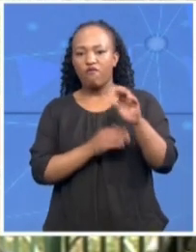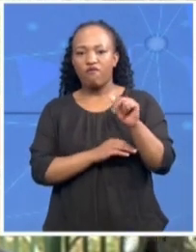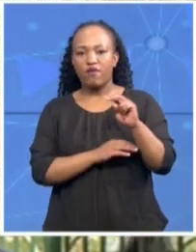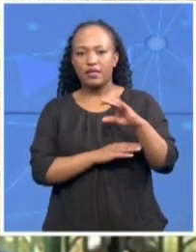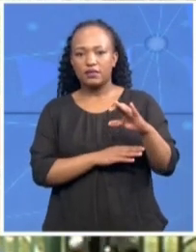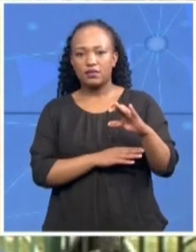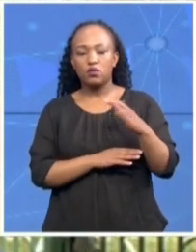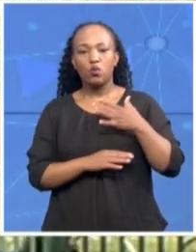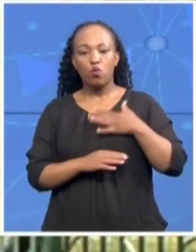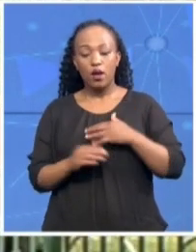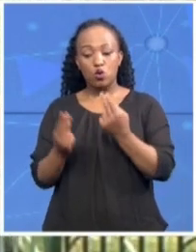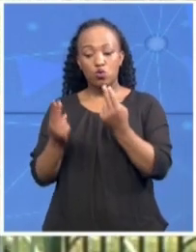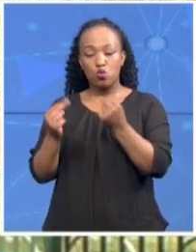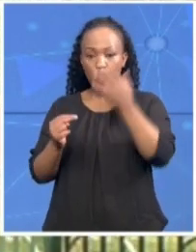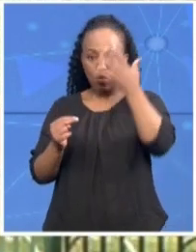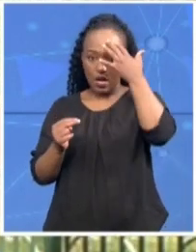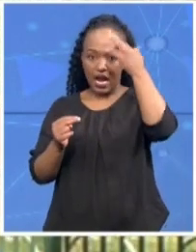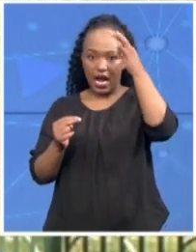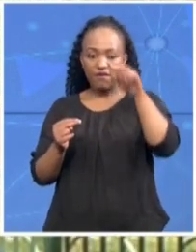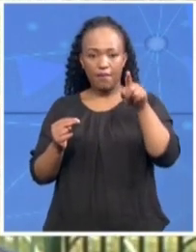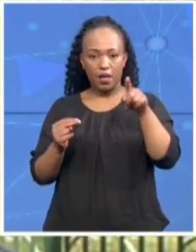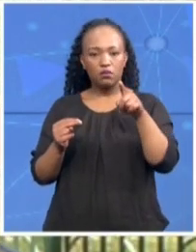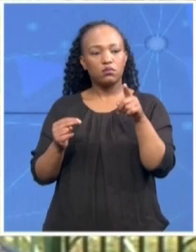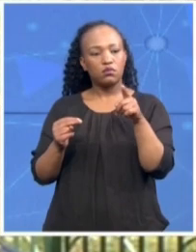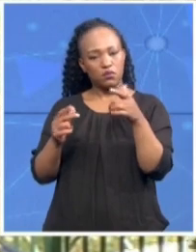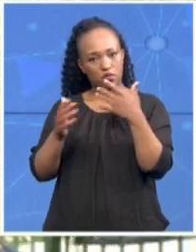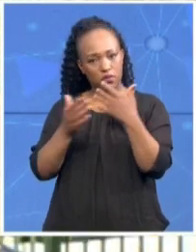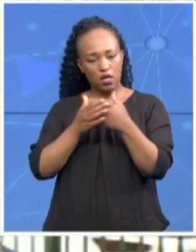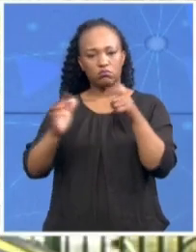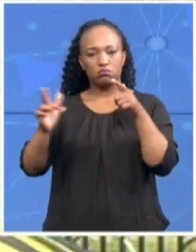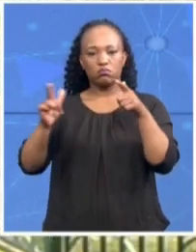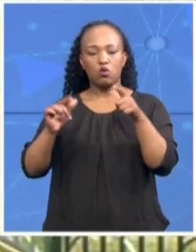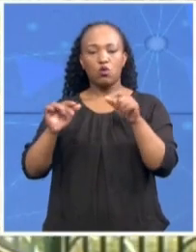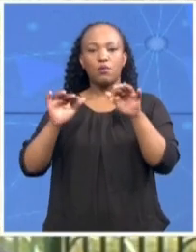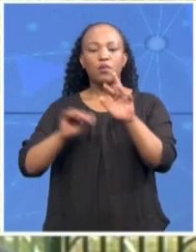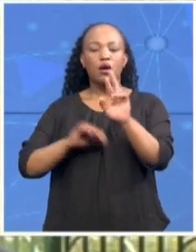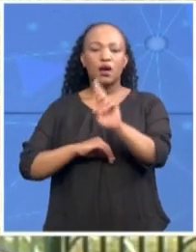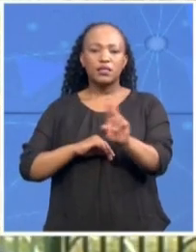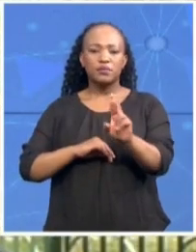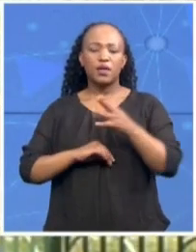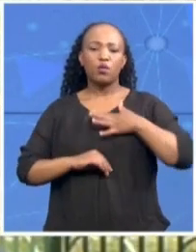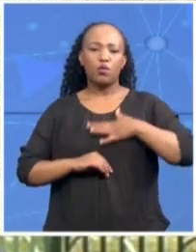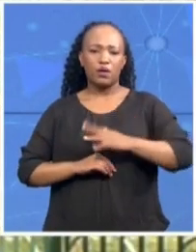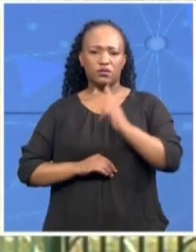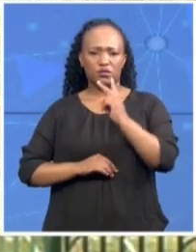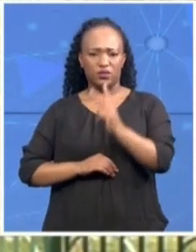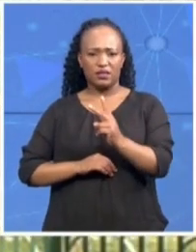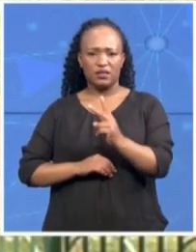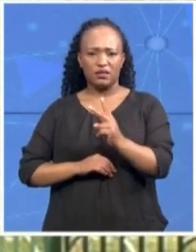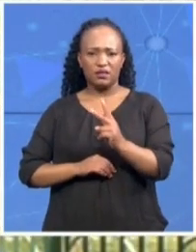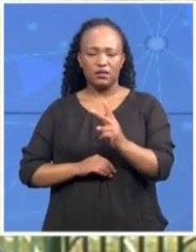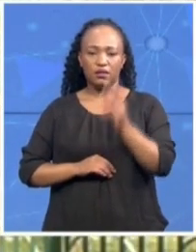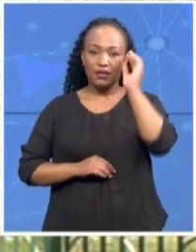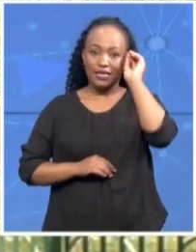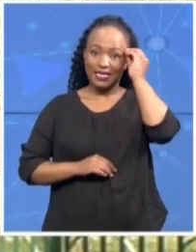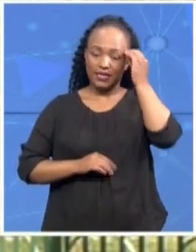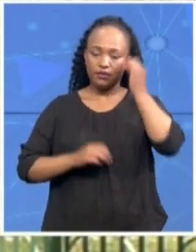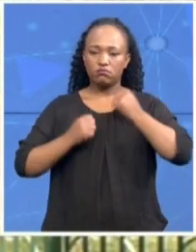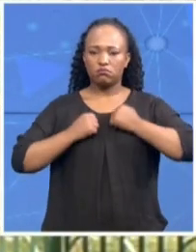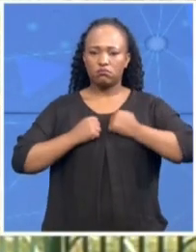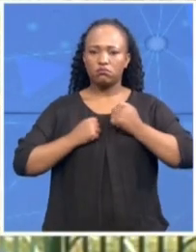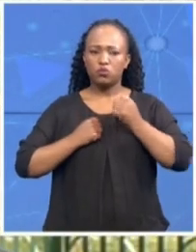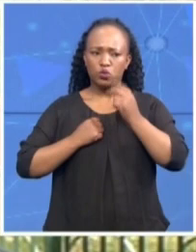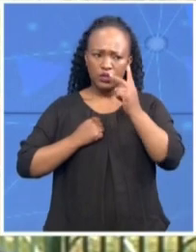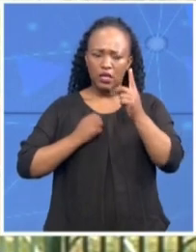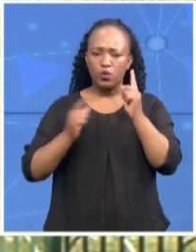Rustenburg are envy to see that happening. So our interest is to see change happening in this city and ensuring that